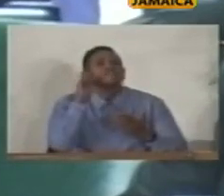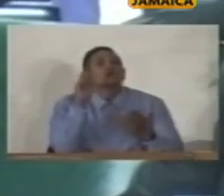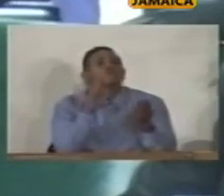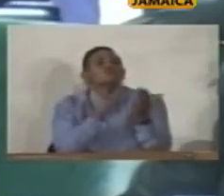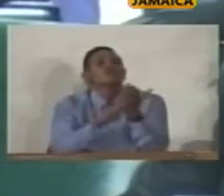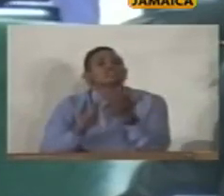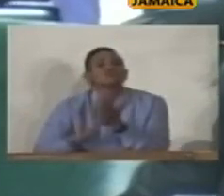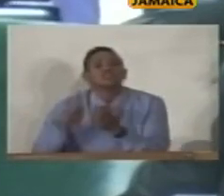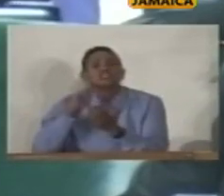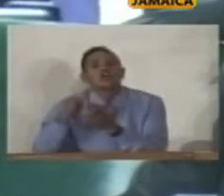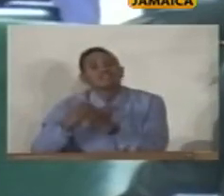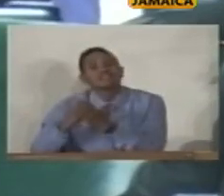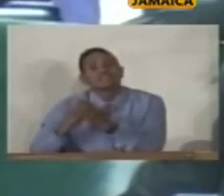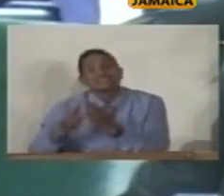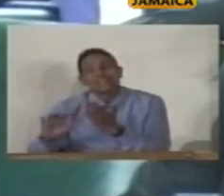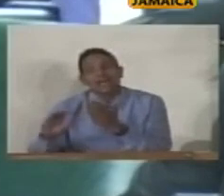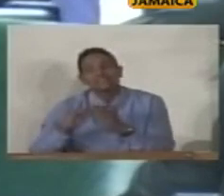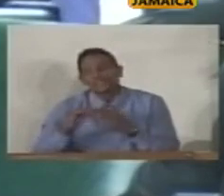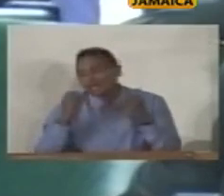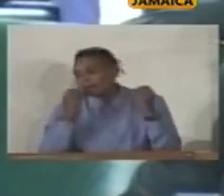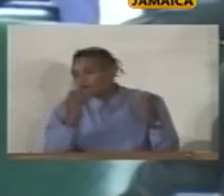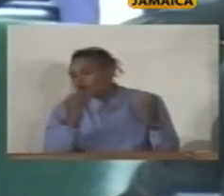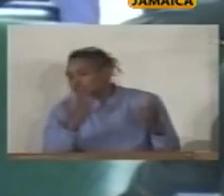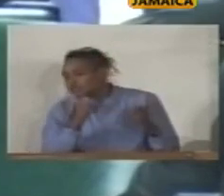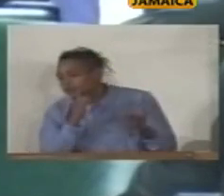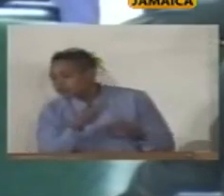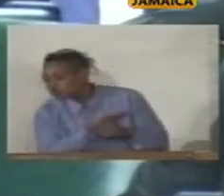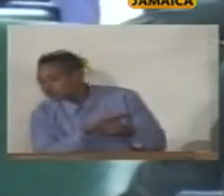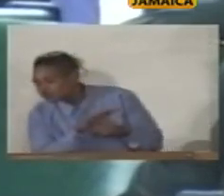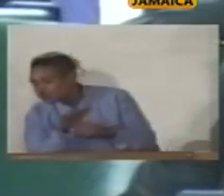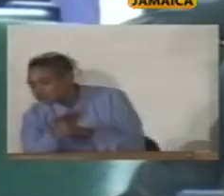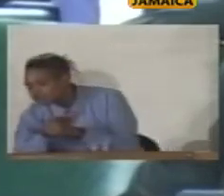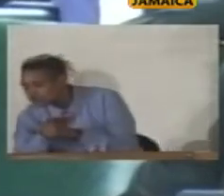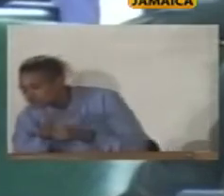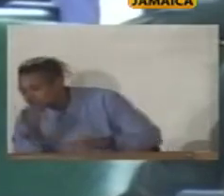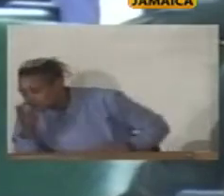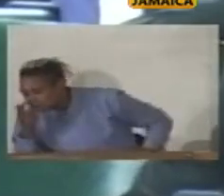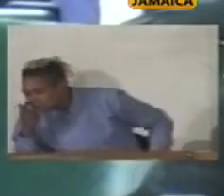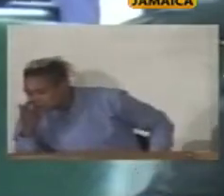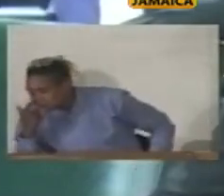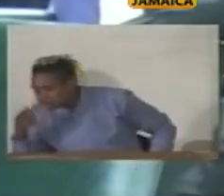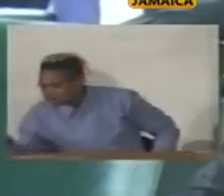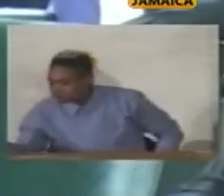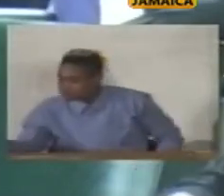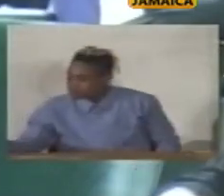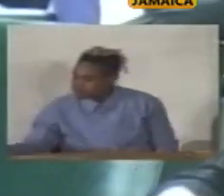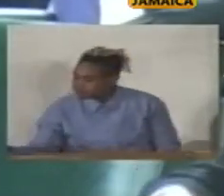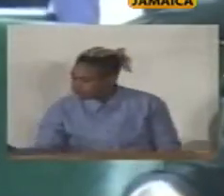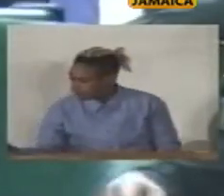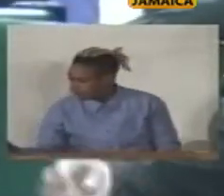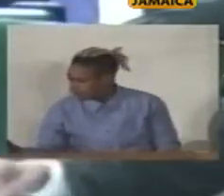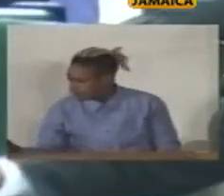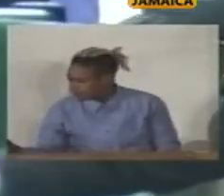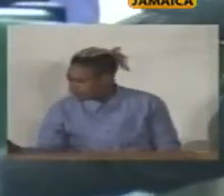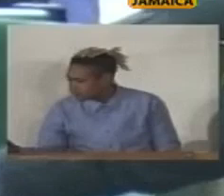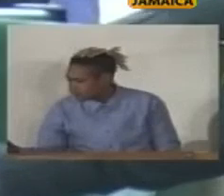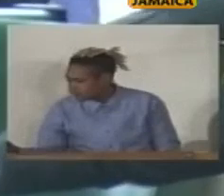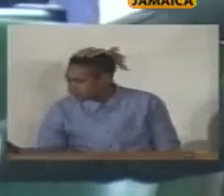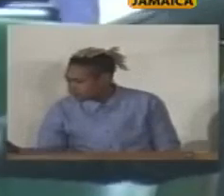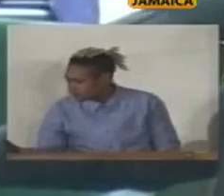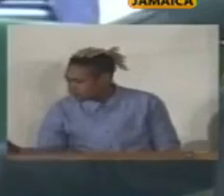of designs in multiple jurisdictions. Mr. Speaker, this means that once